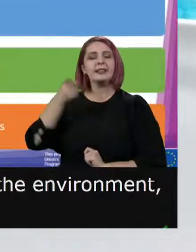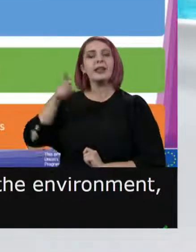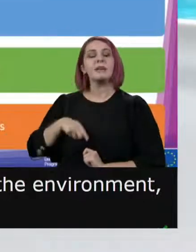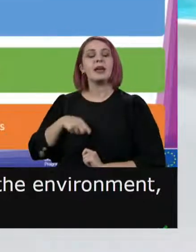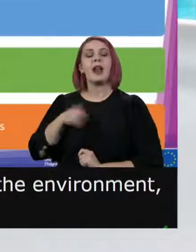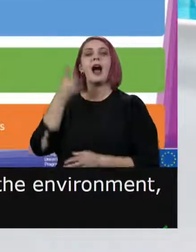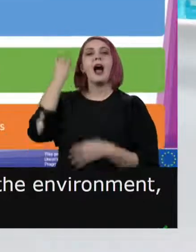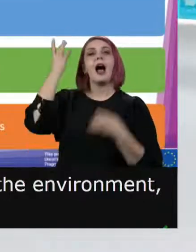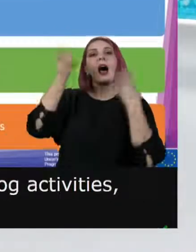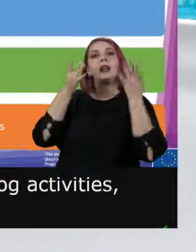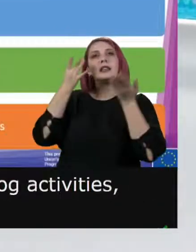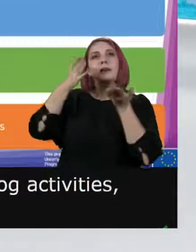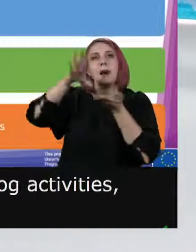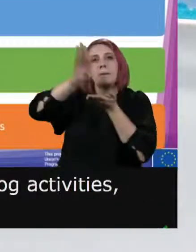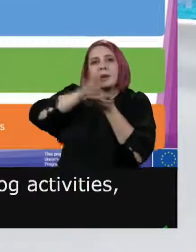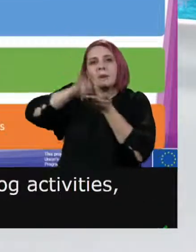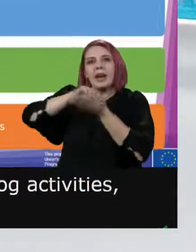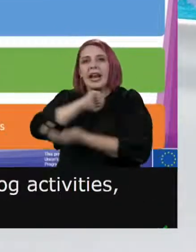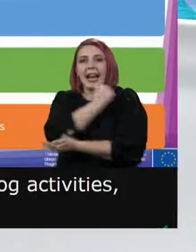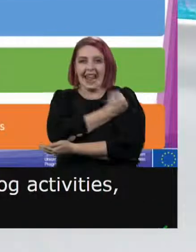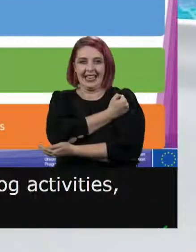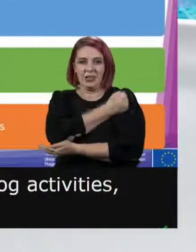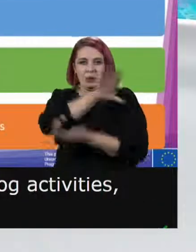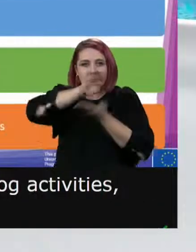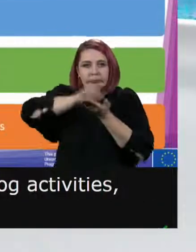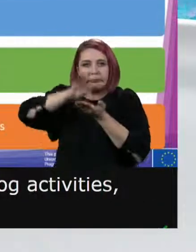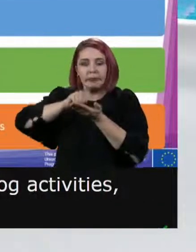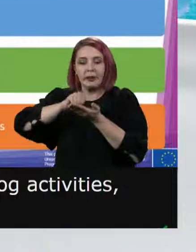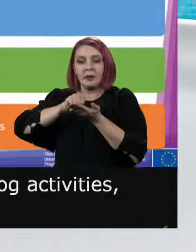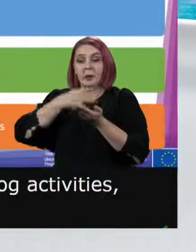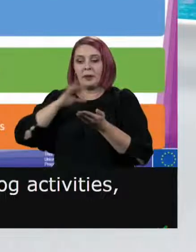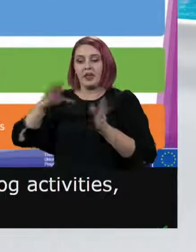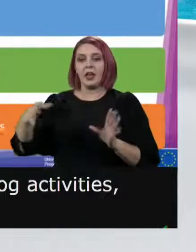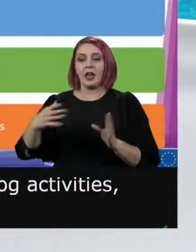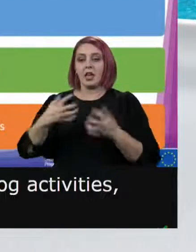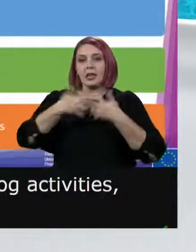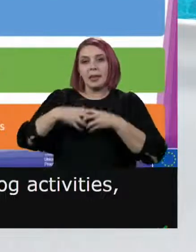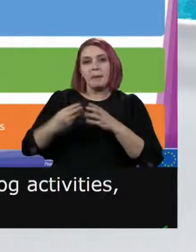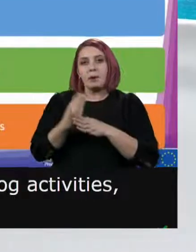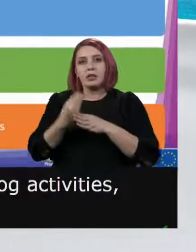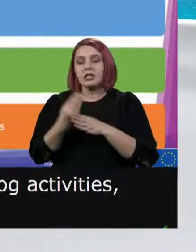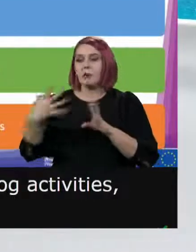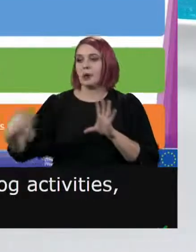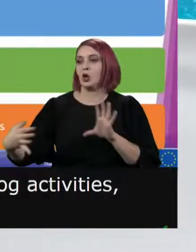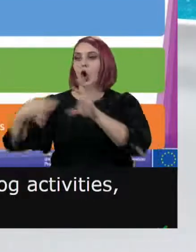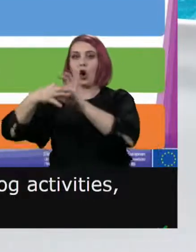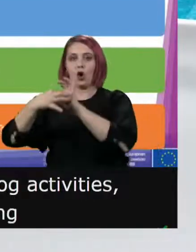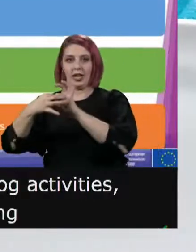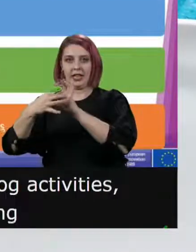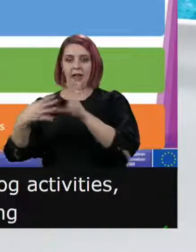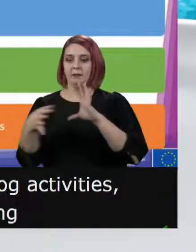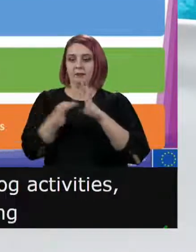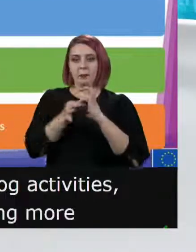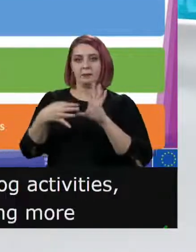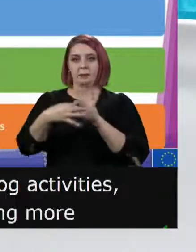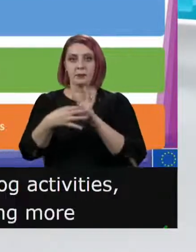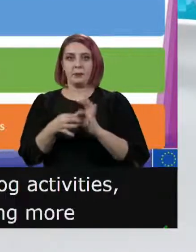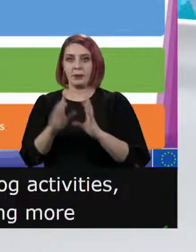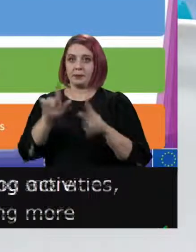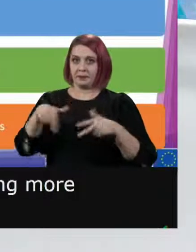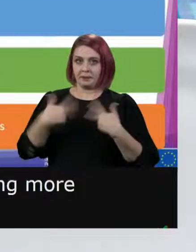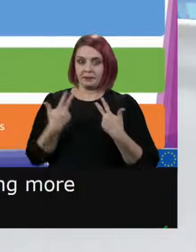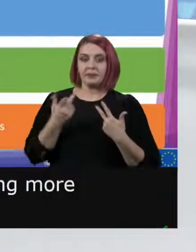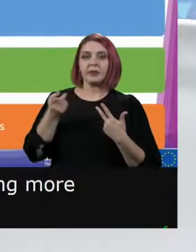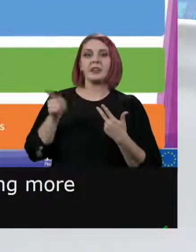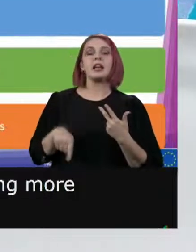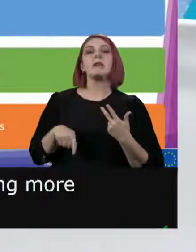link devices one to the other, creating more responsive and personalized environments.